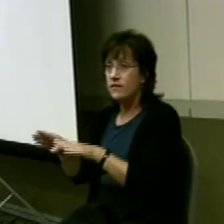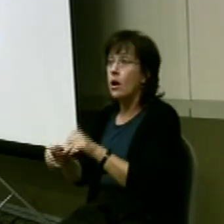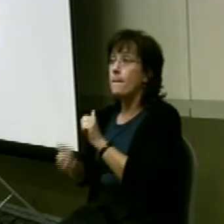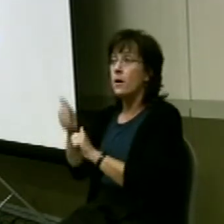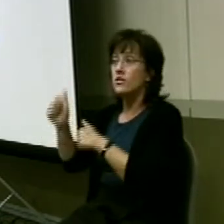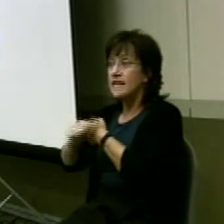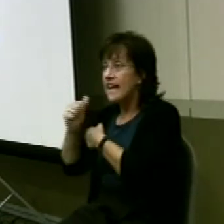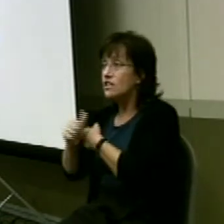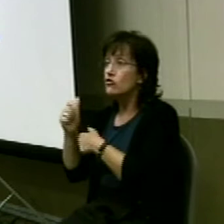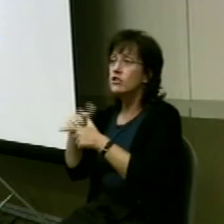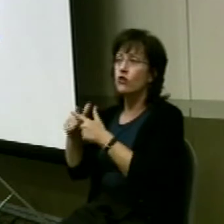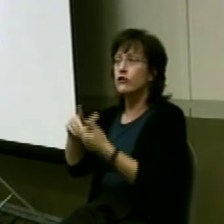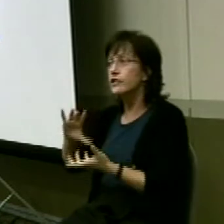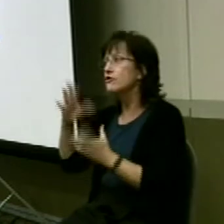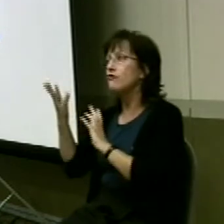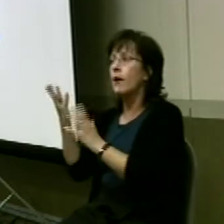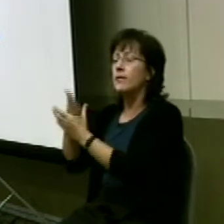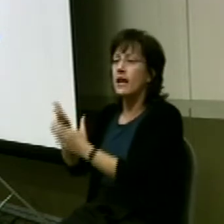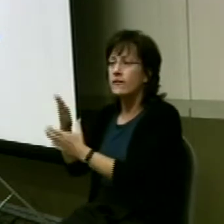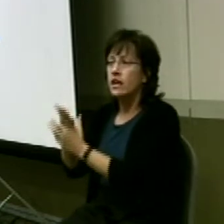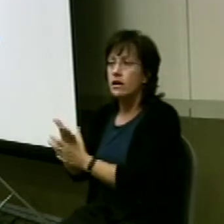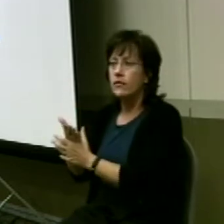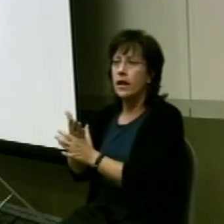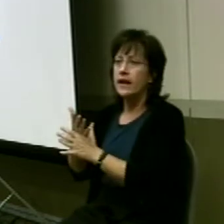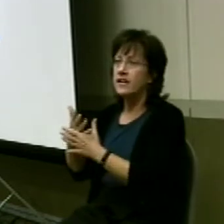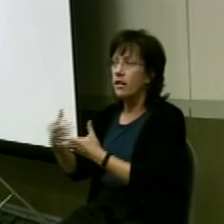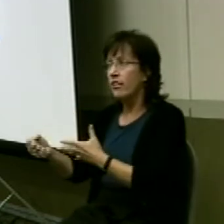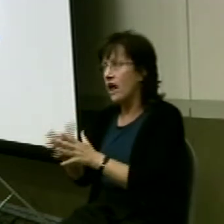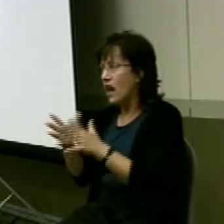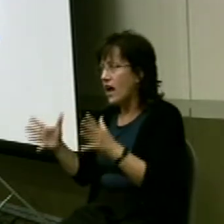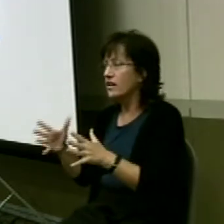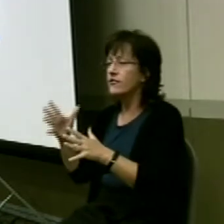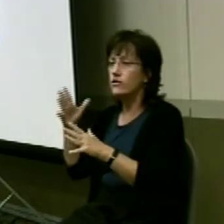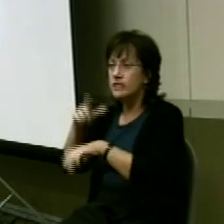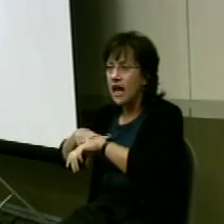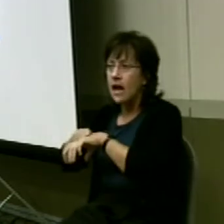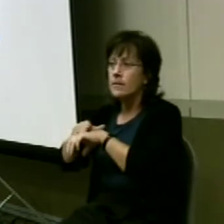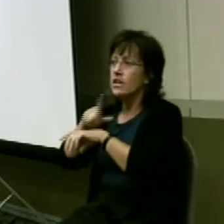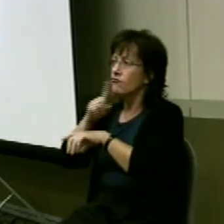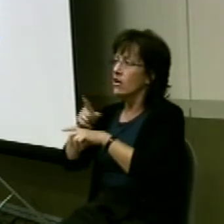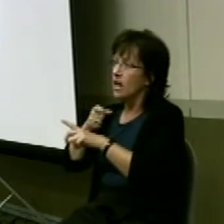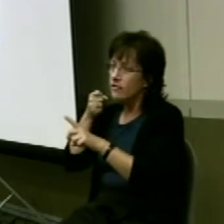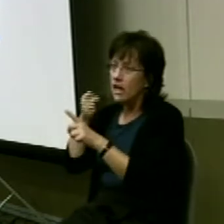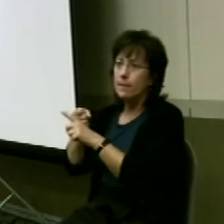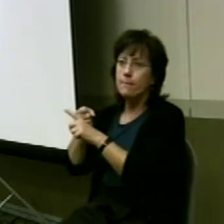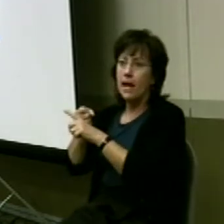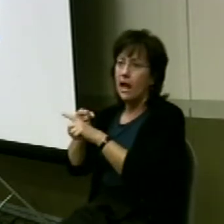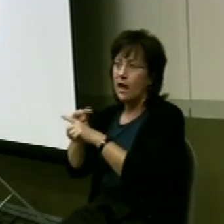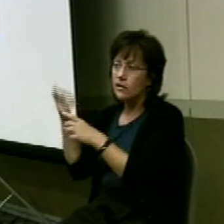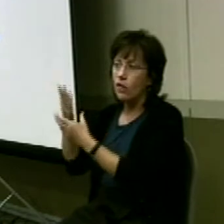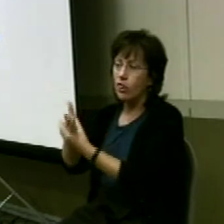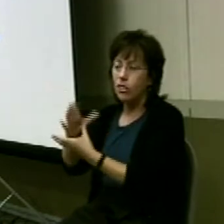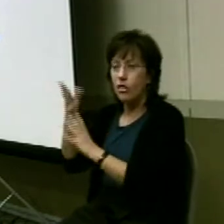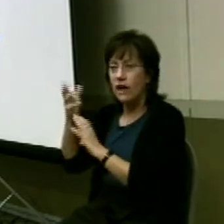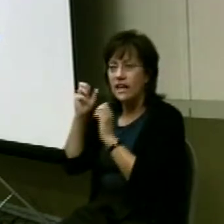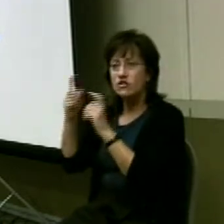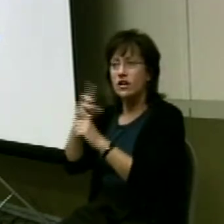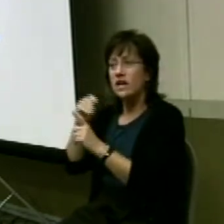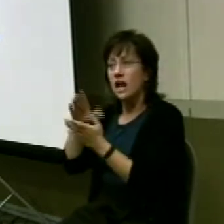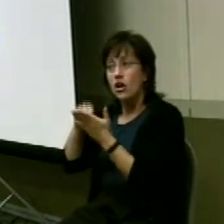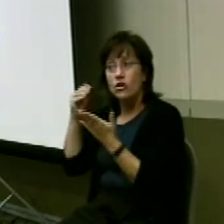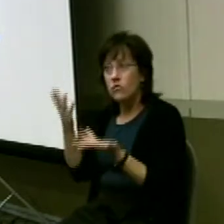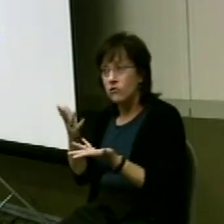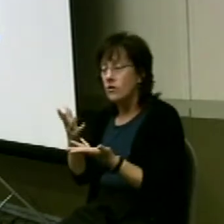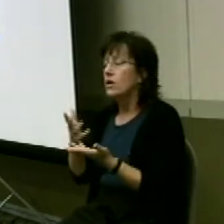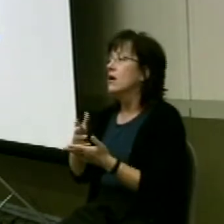often occurring, the most dangerous or disruptive, takes the most of your time and had the strongest impact on education and